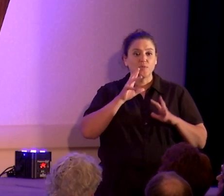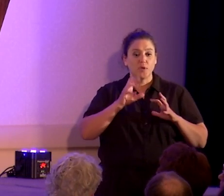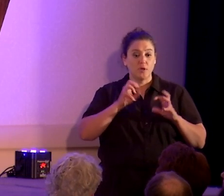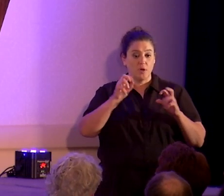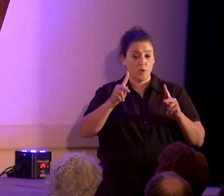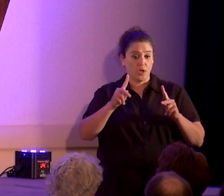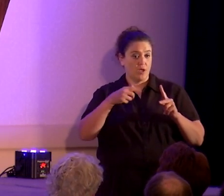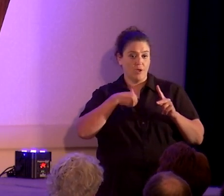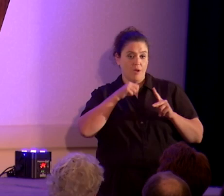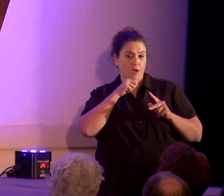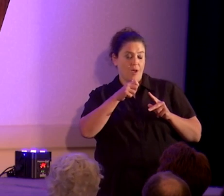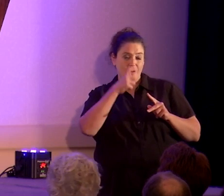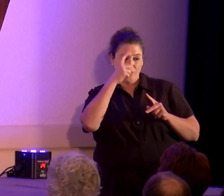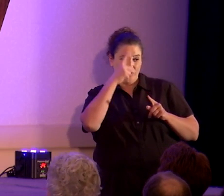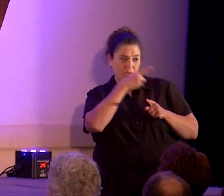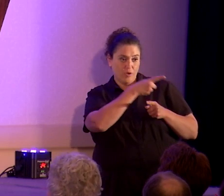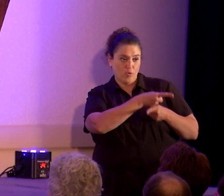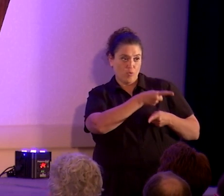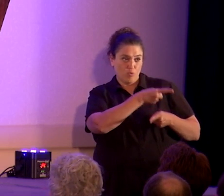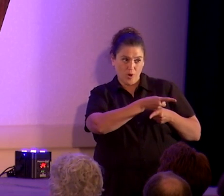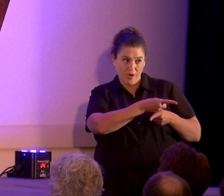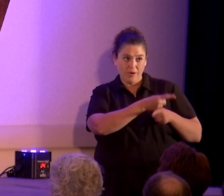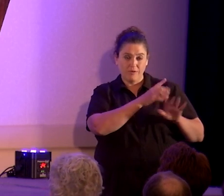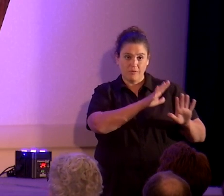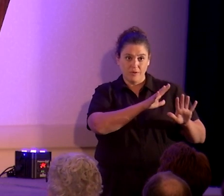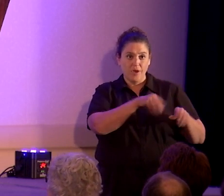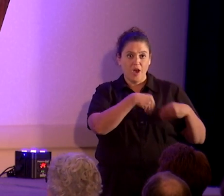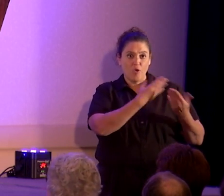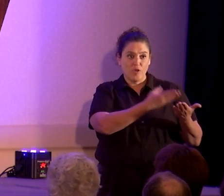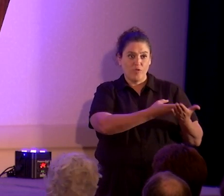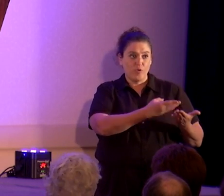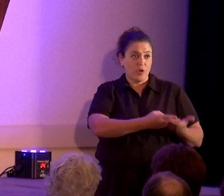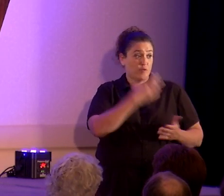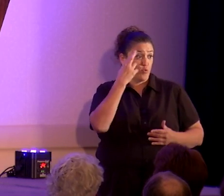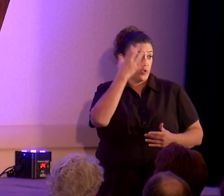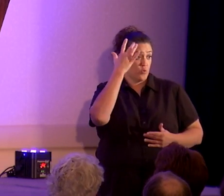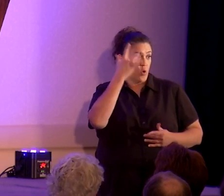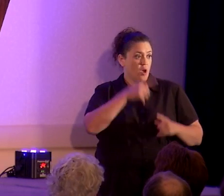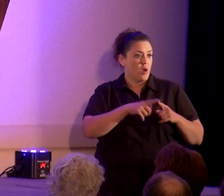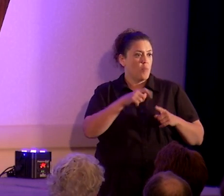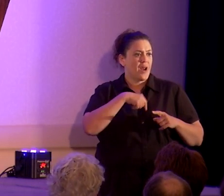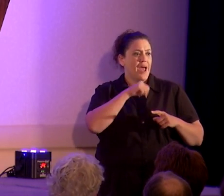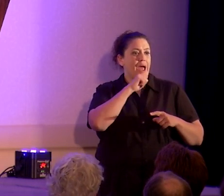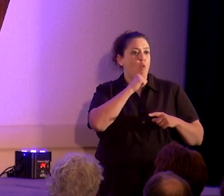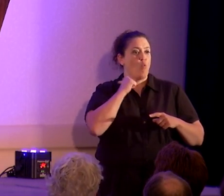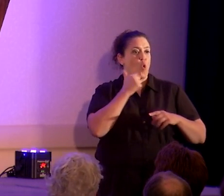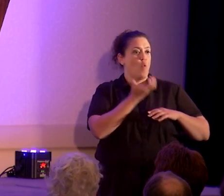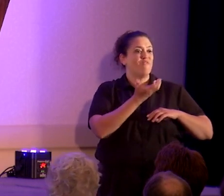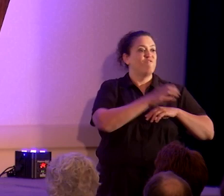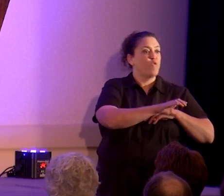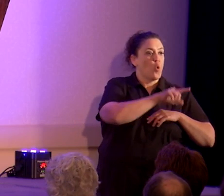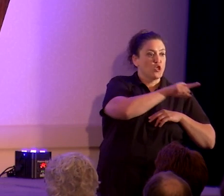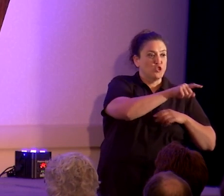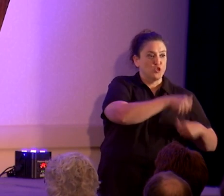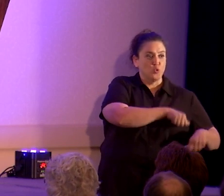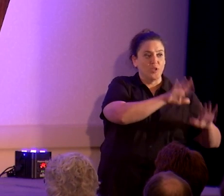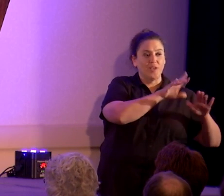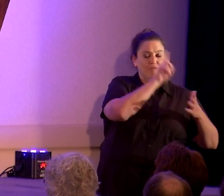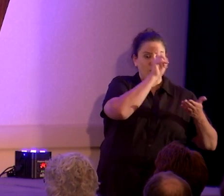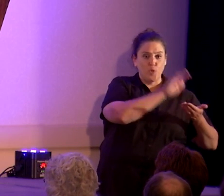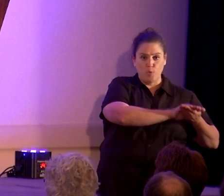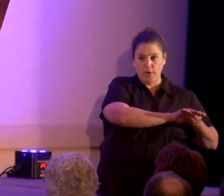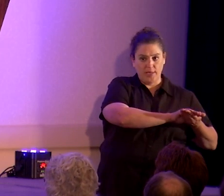know what, I don't think you're right, I'm going to give you the evidence why, but I am not going to force you to give up your beliefs